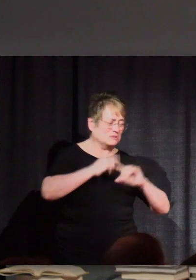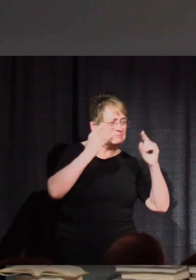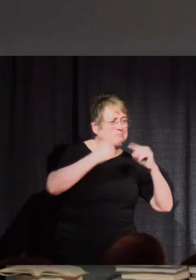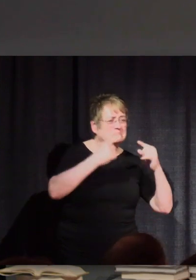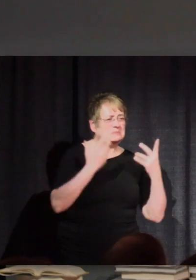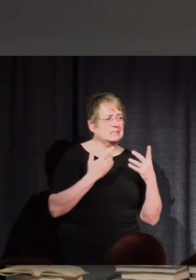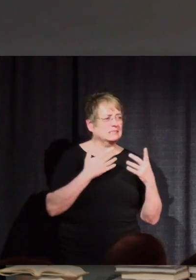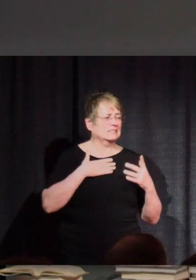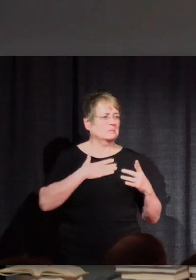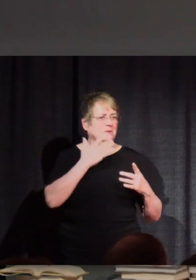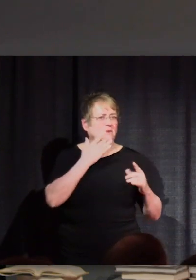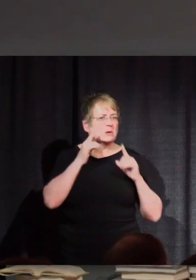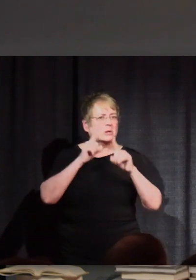work.